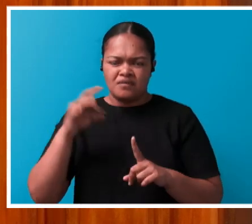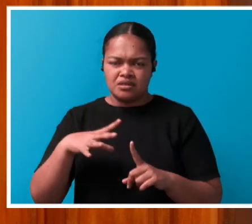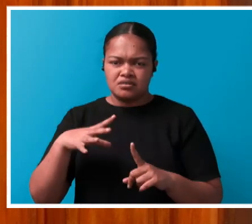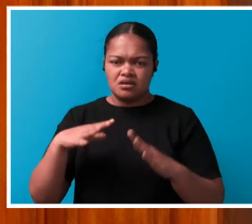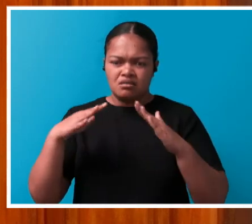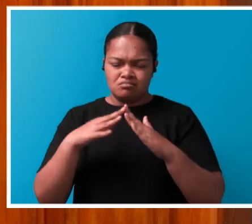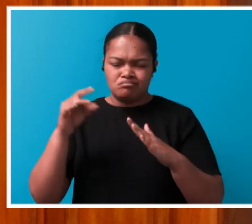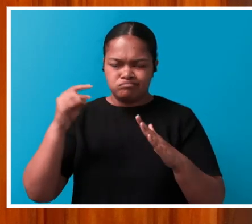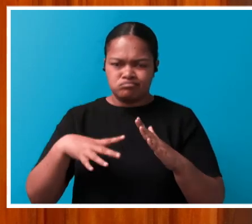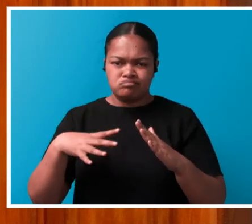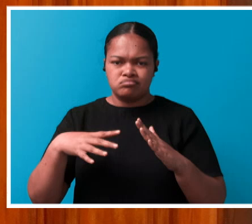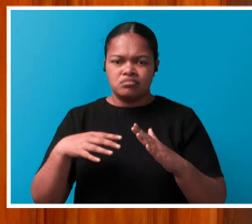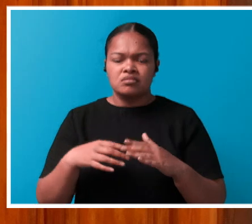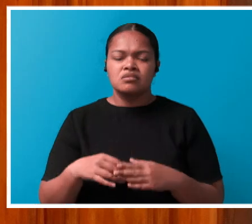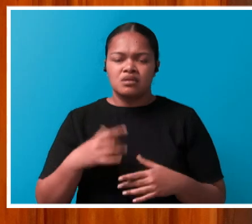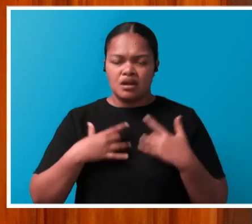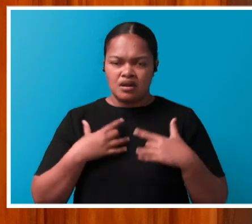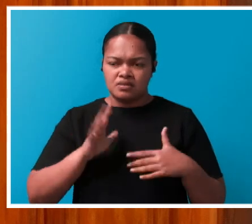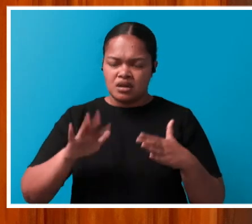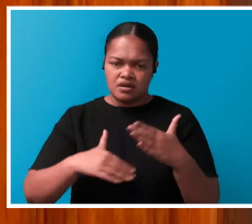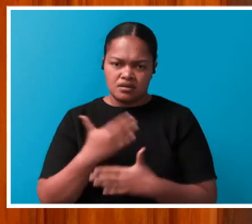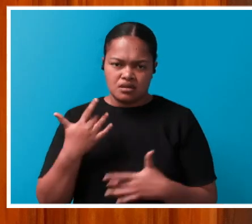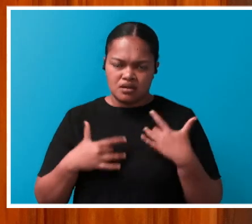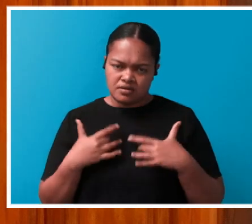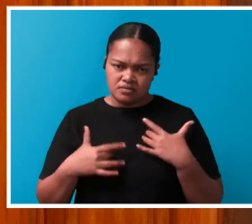their livelihoods and daily lives.